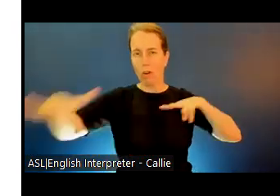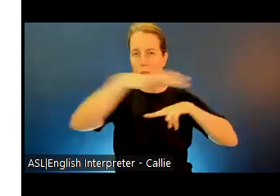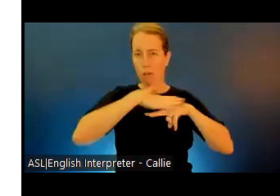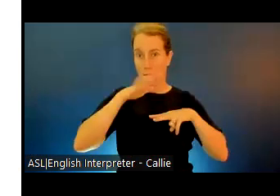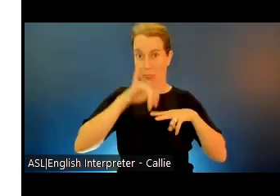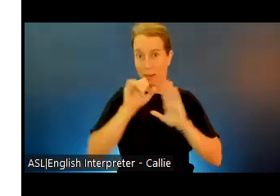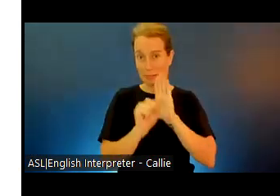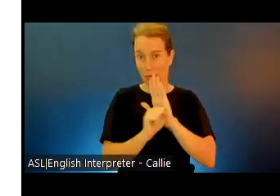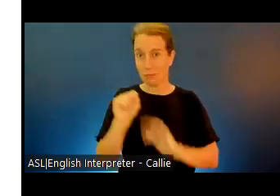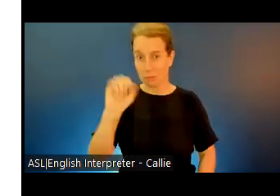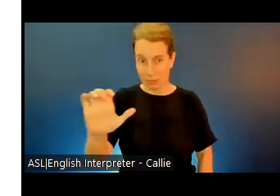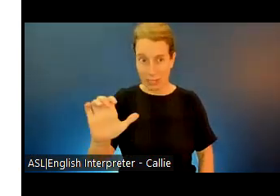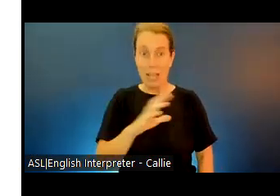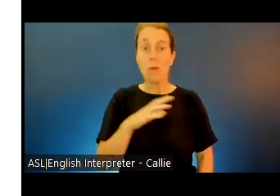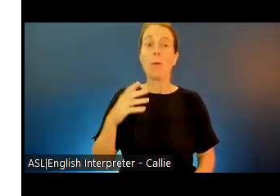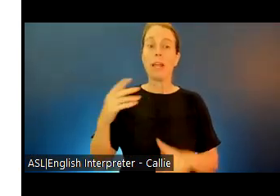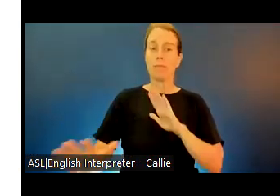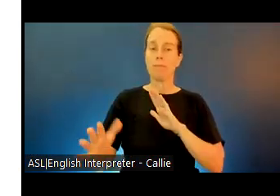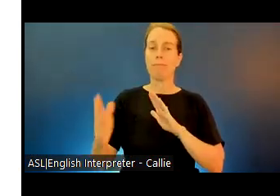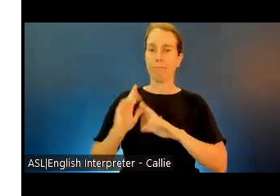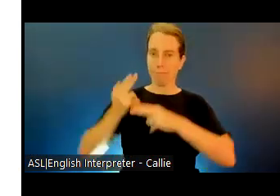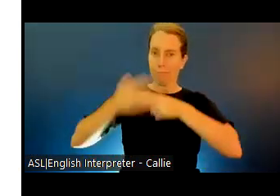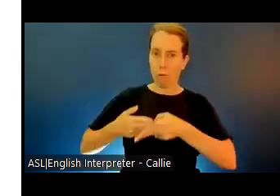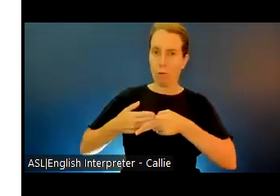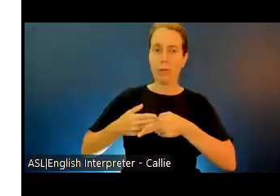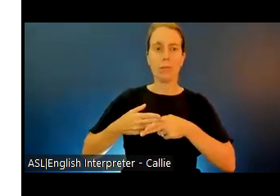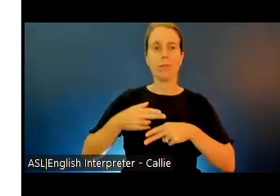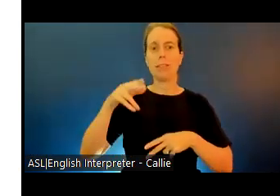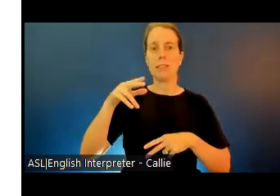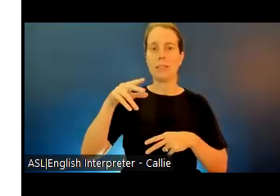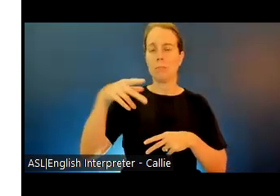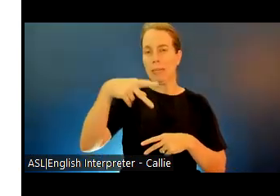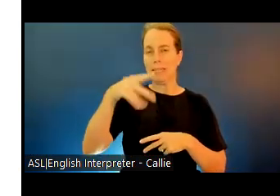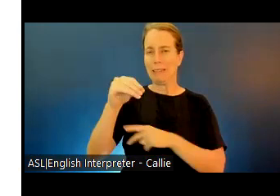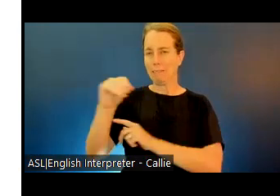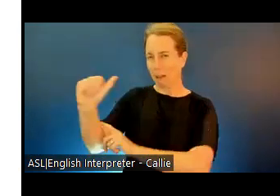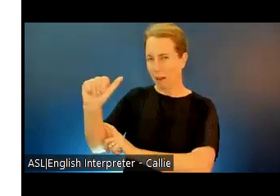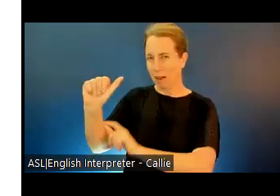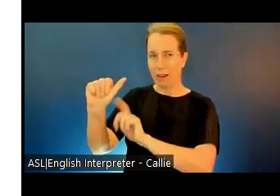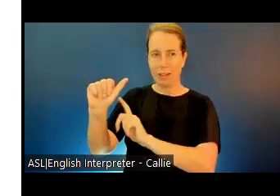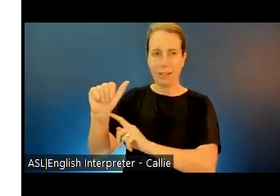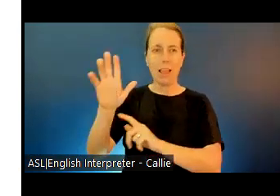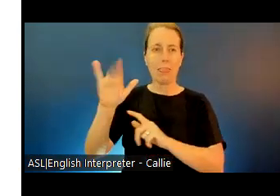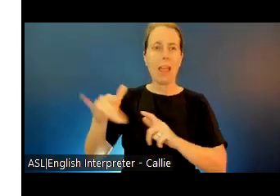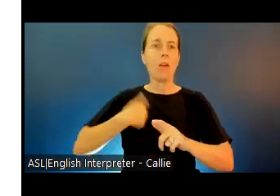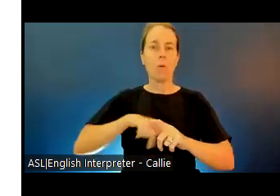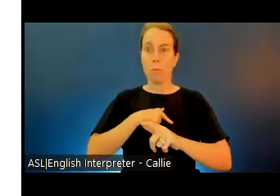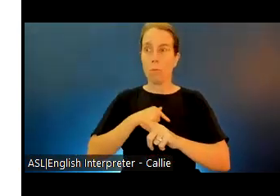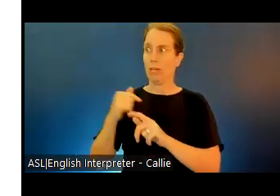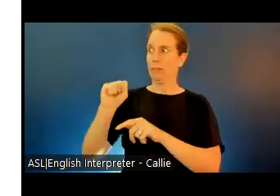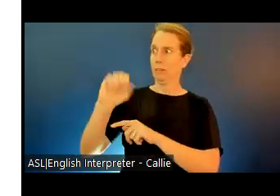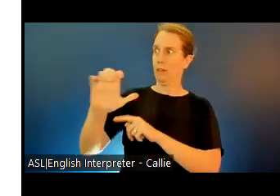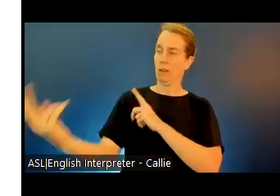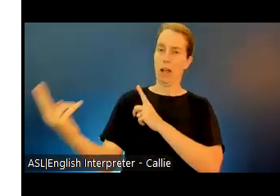us special authority to be able to monitor and investigate facilities in particular, along with providing those advocacy services.